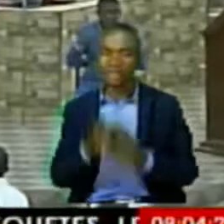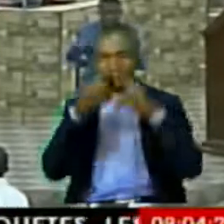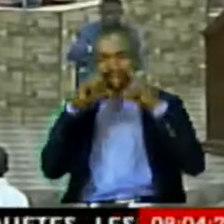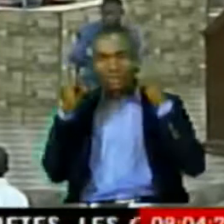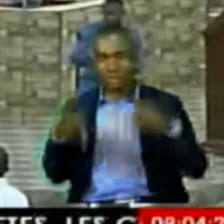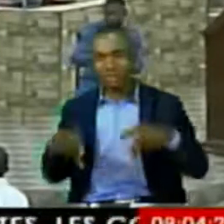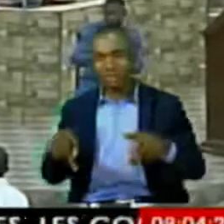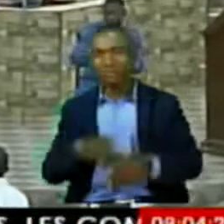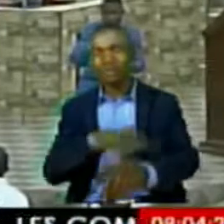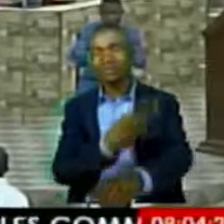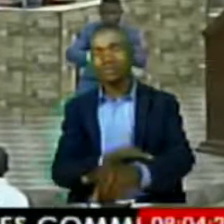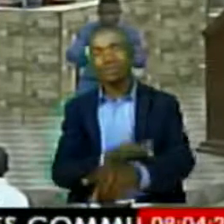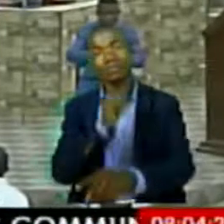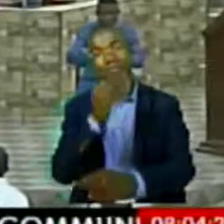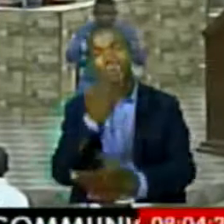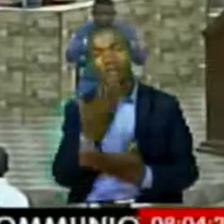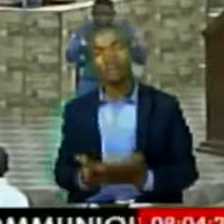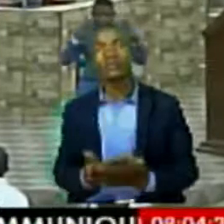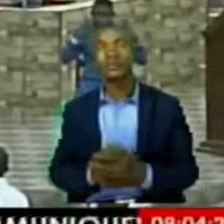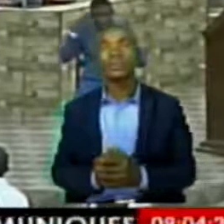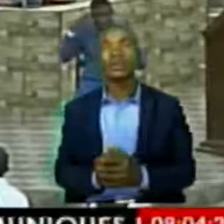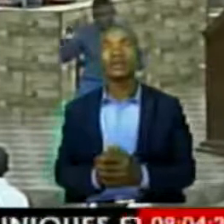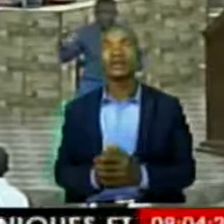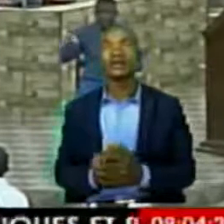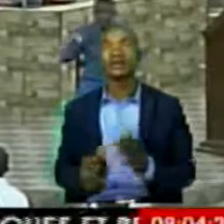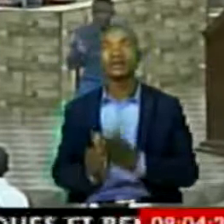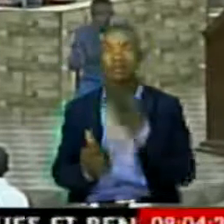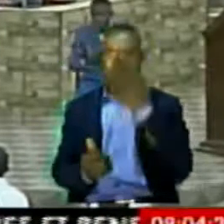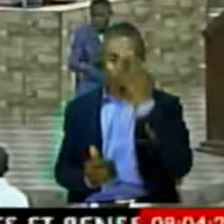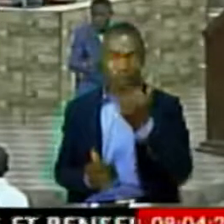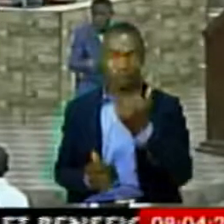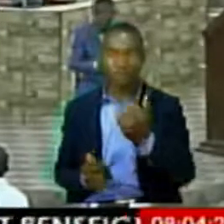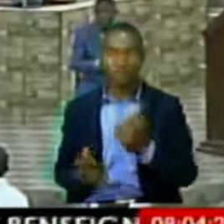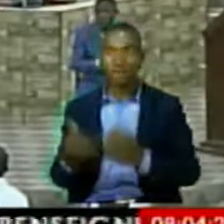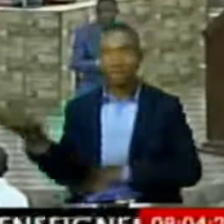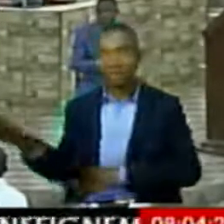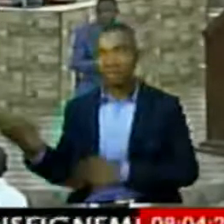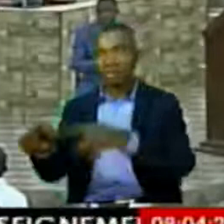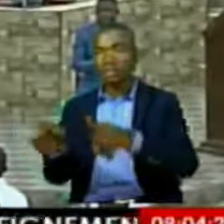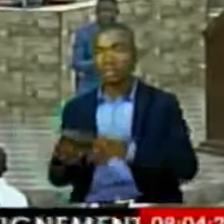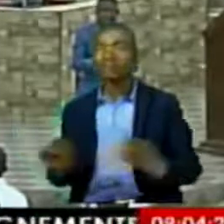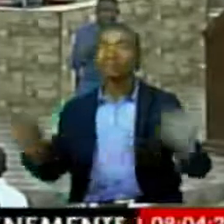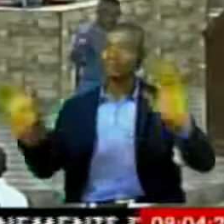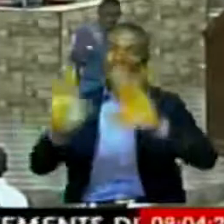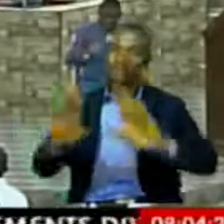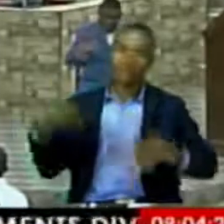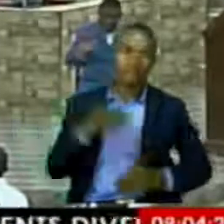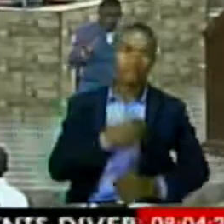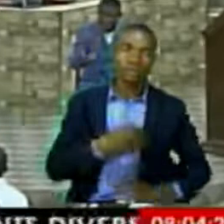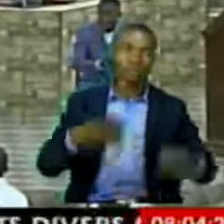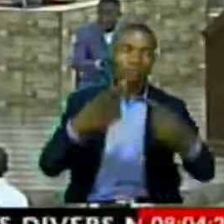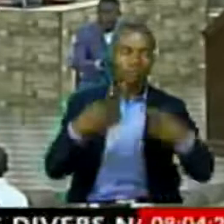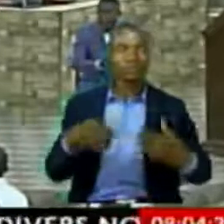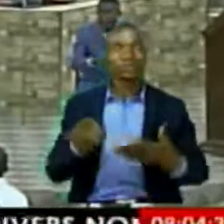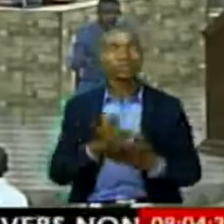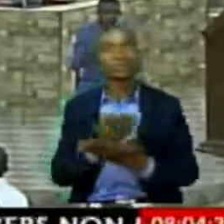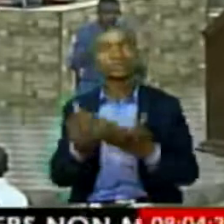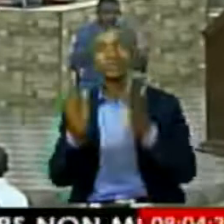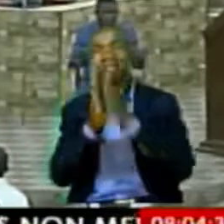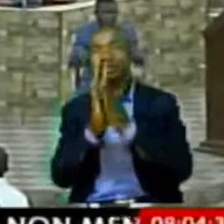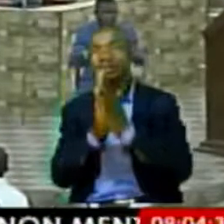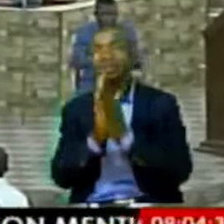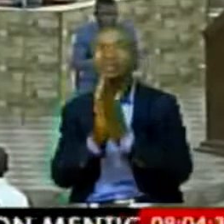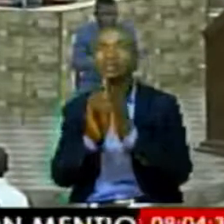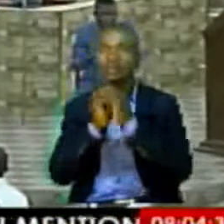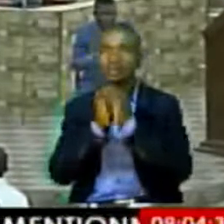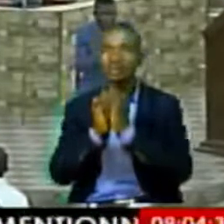Because wearing a mask for so long is not good. Donc le matin, comme un dimanche, nous venons ici à l'église. So in the morning, as like on Sunday, we come here.